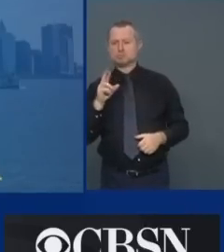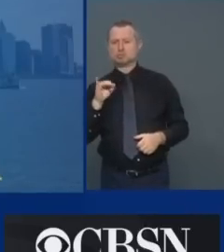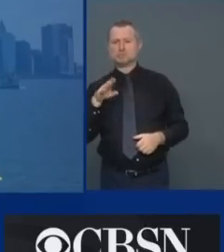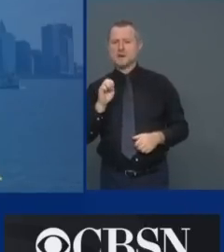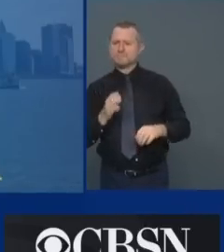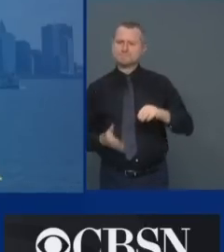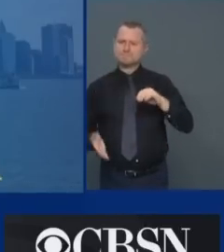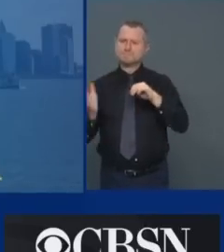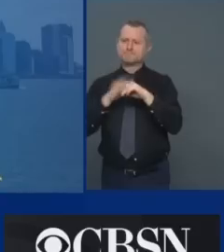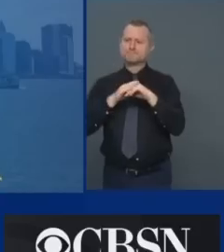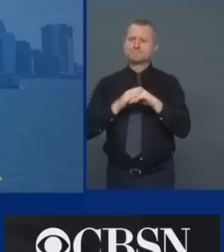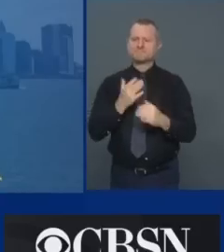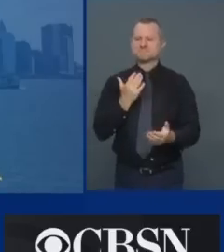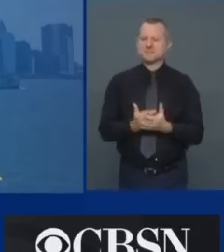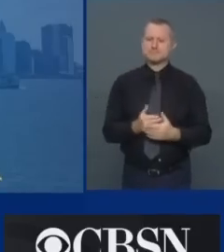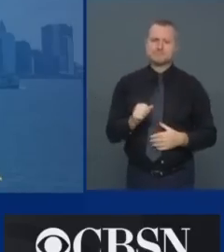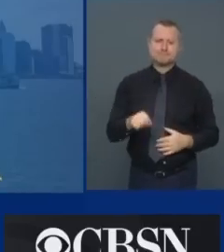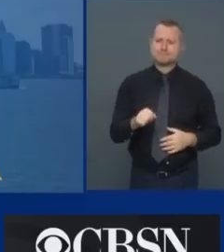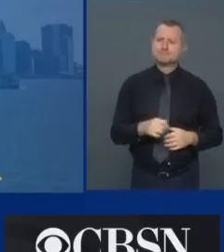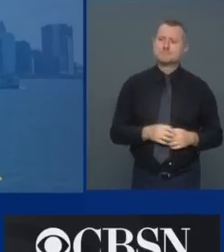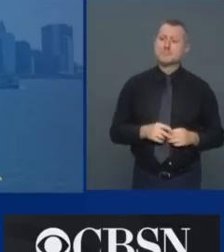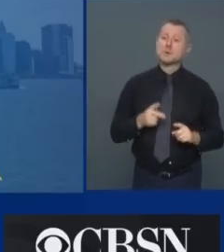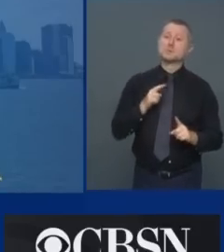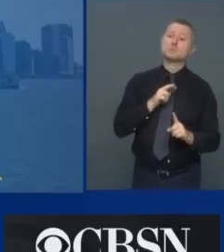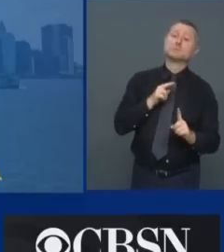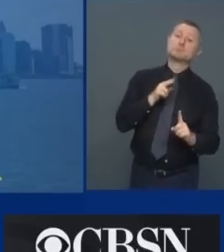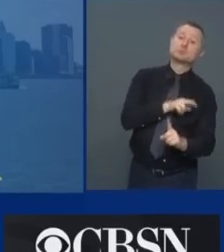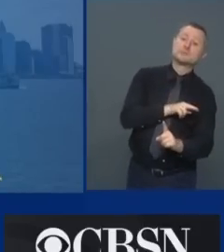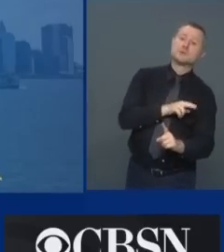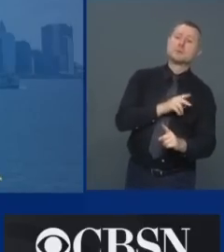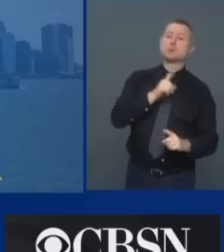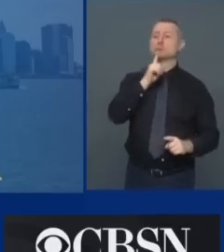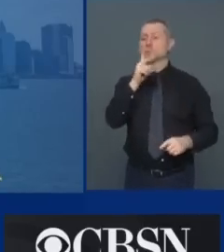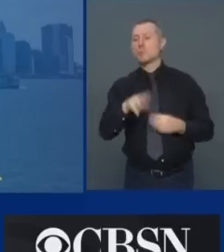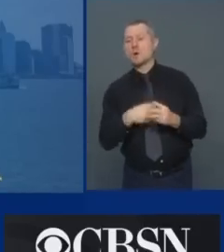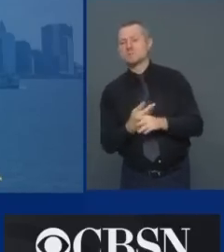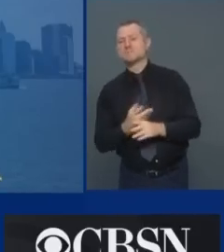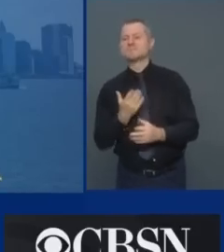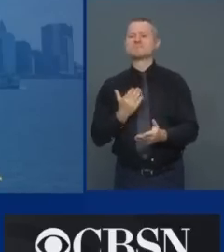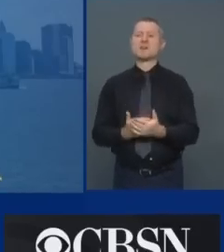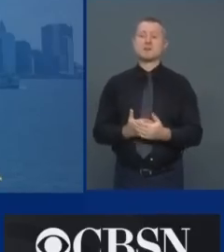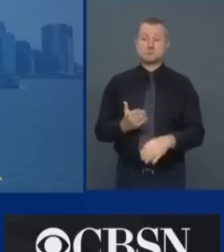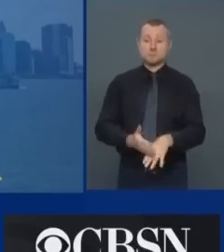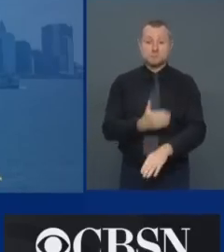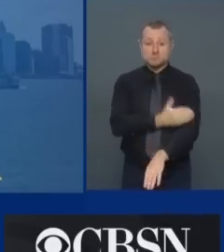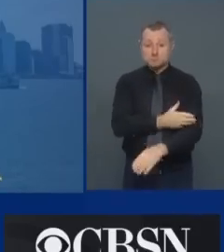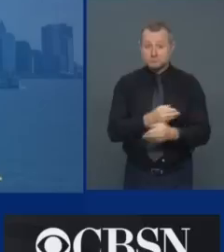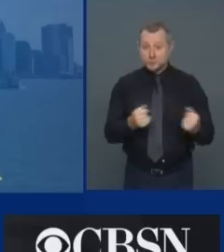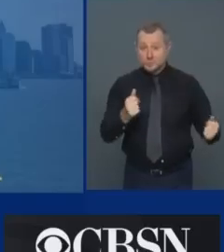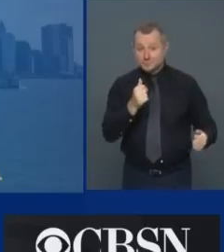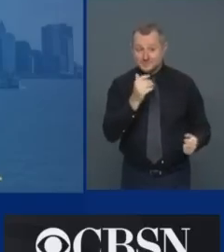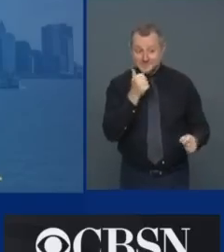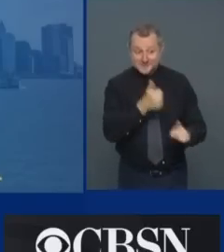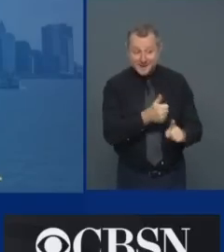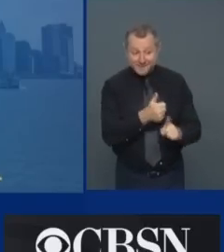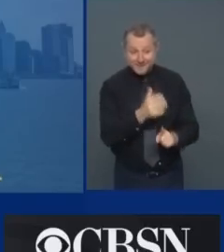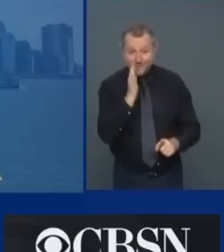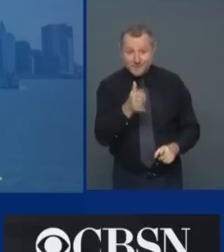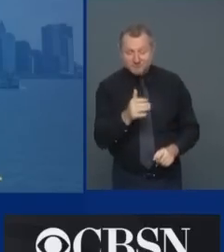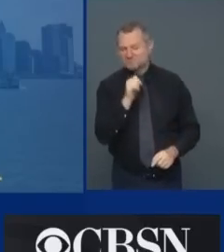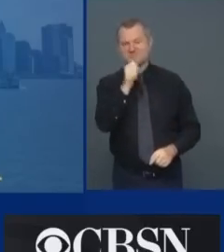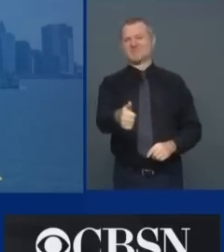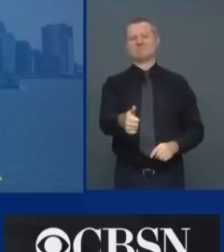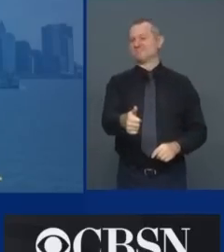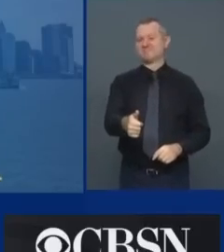fact. It is the perception, it's the reality. It's not going to get better on its own. Well, people are polarized. Yeah, I